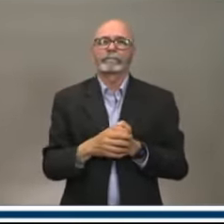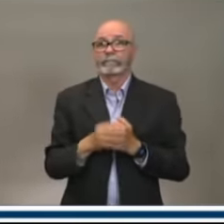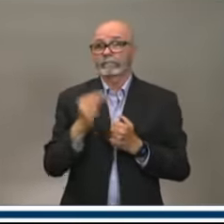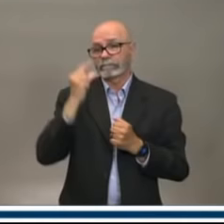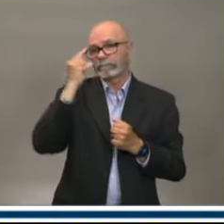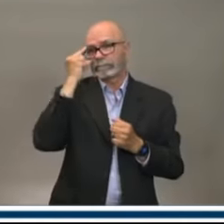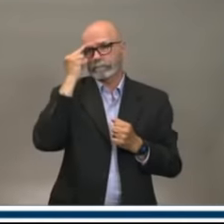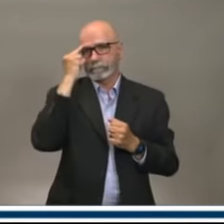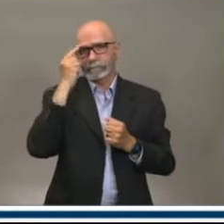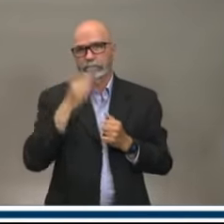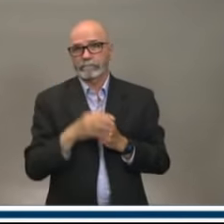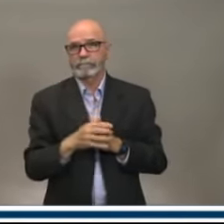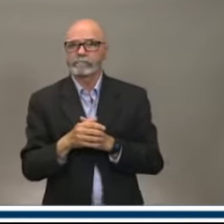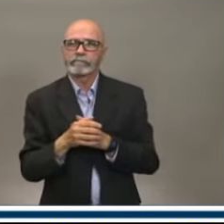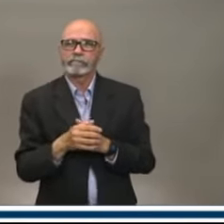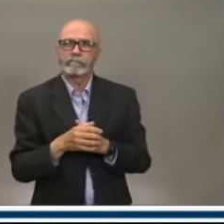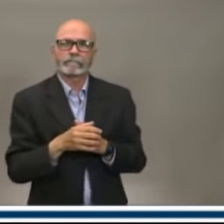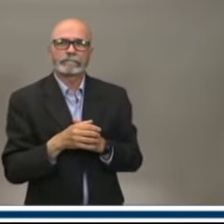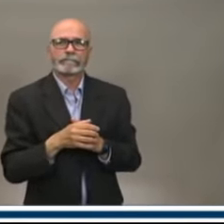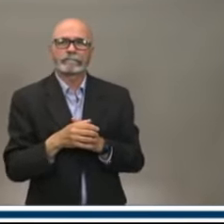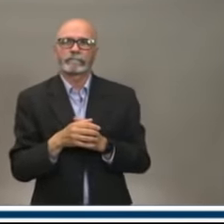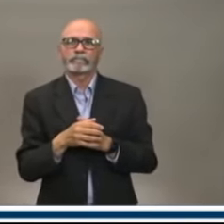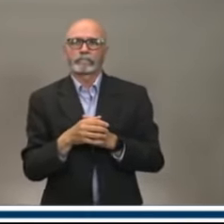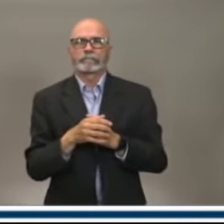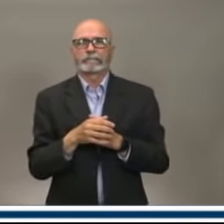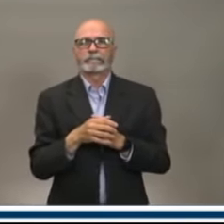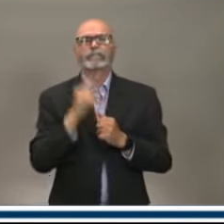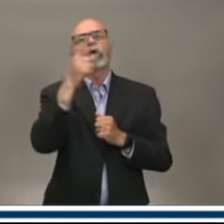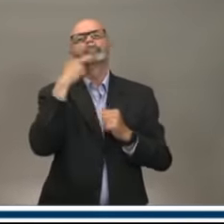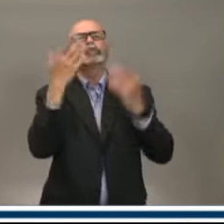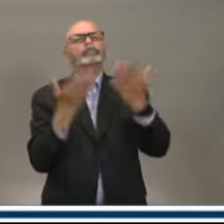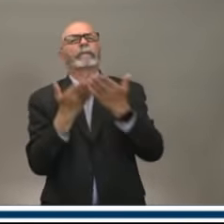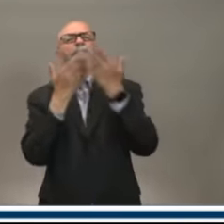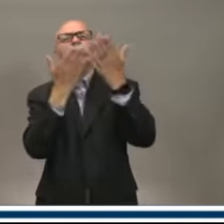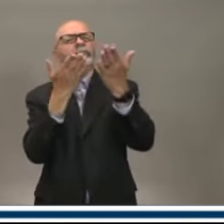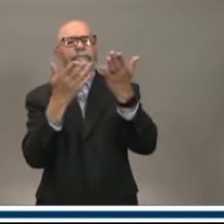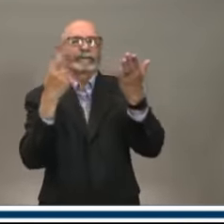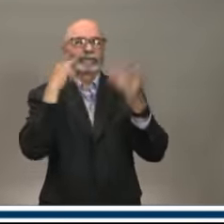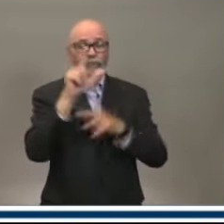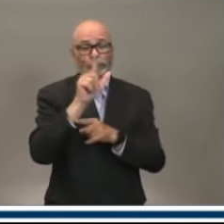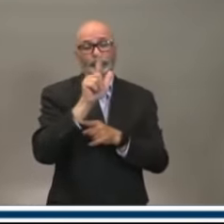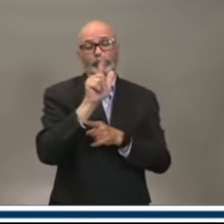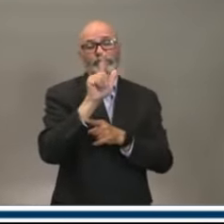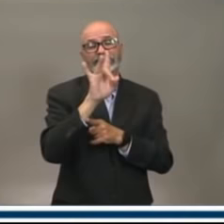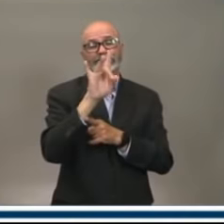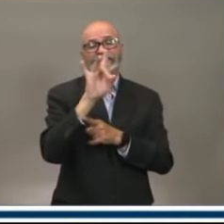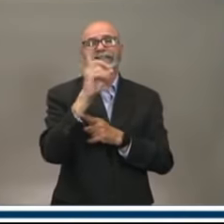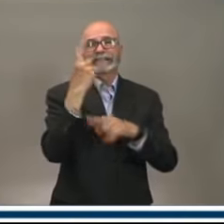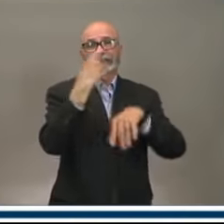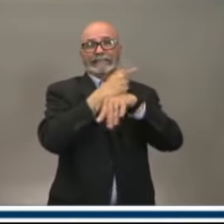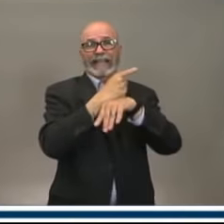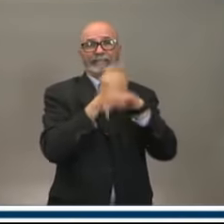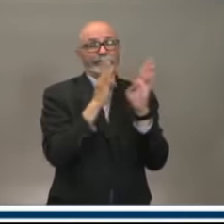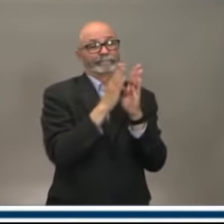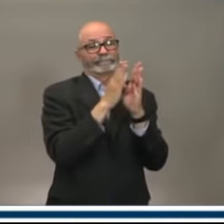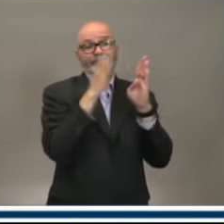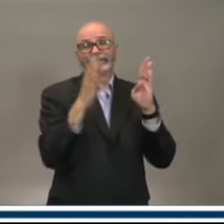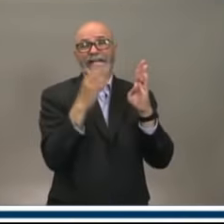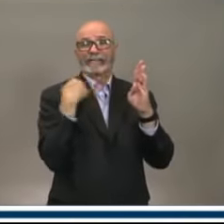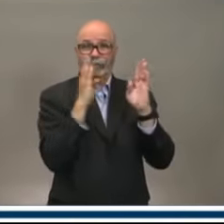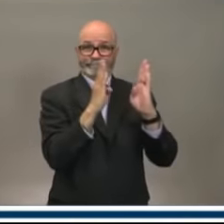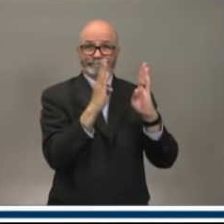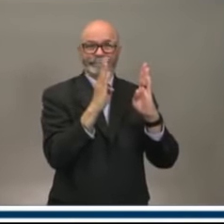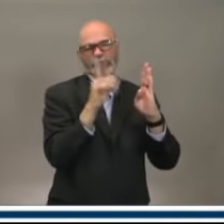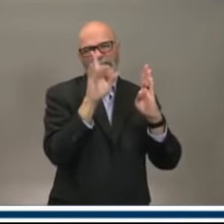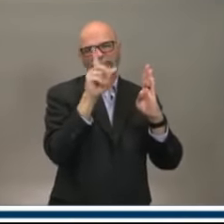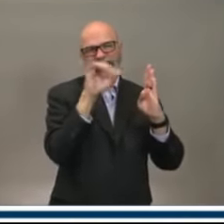gap between phases, presuming that this is something that you likely will implement, at least roughly, at being 28